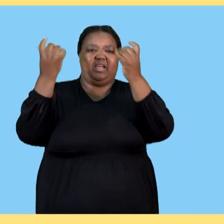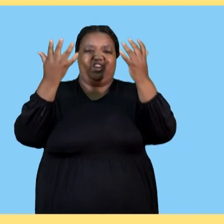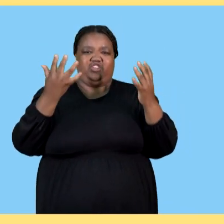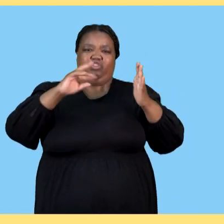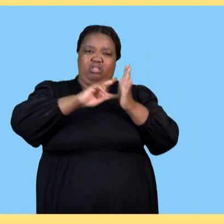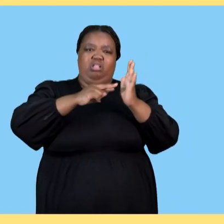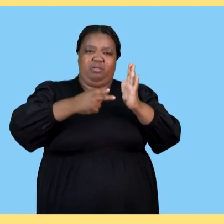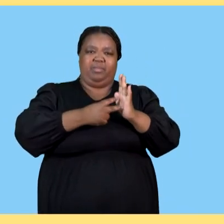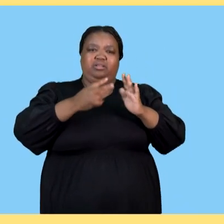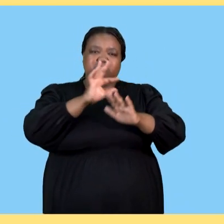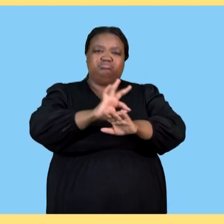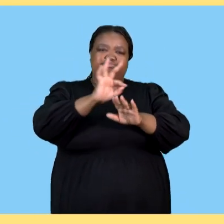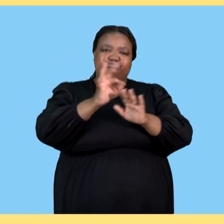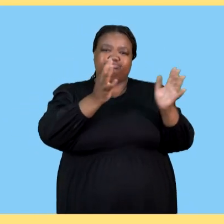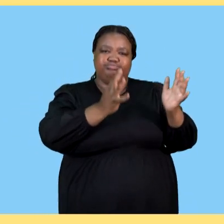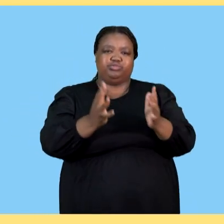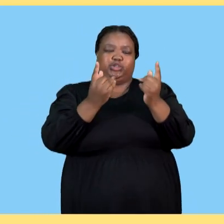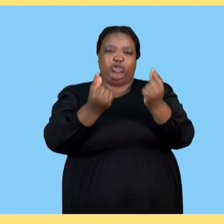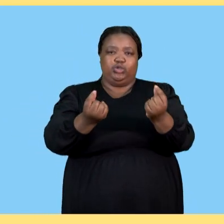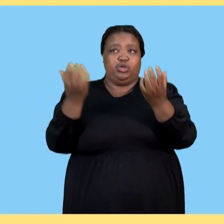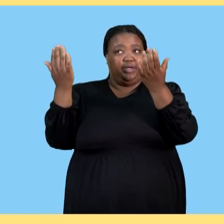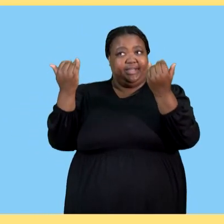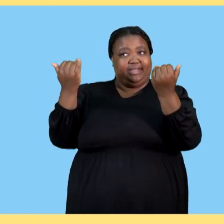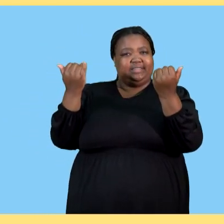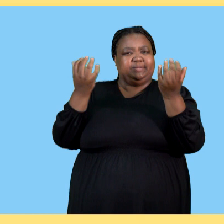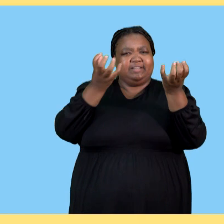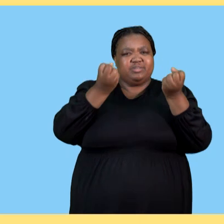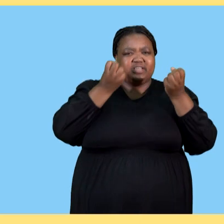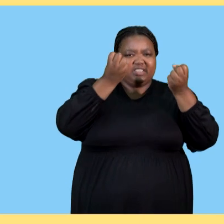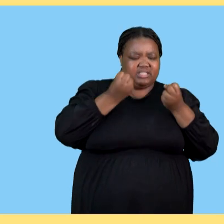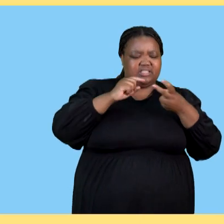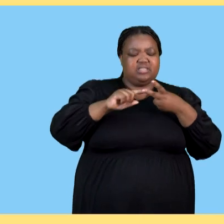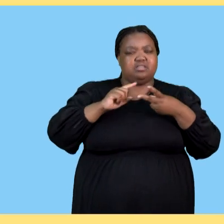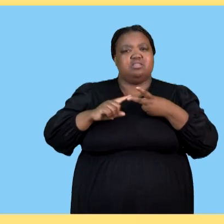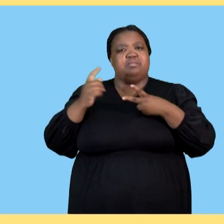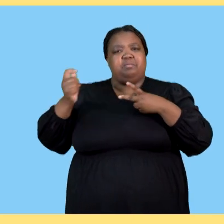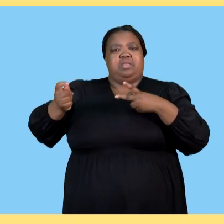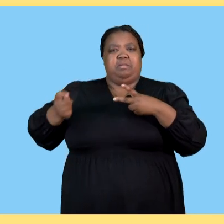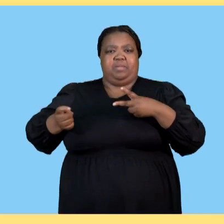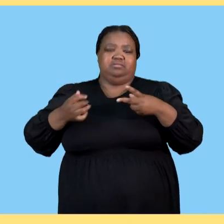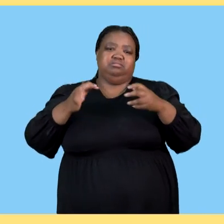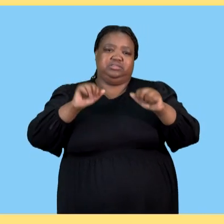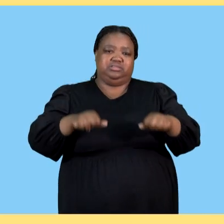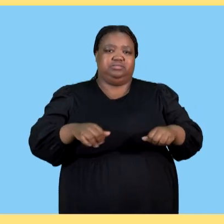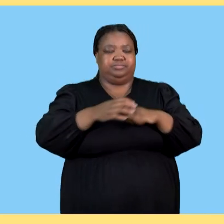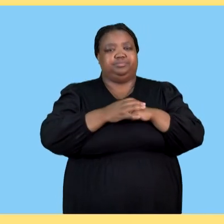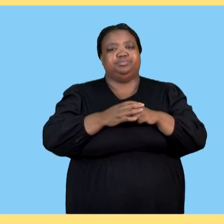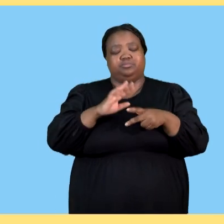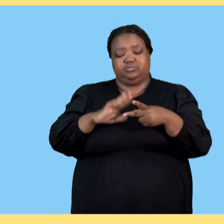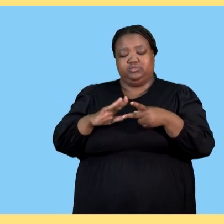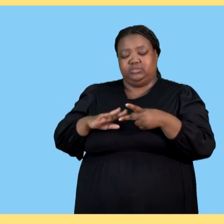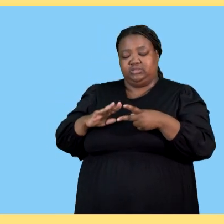would prepare a cash budget. A financial plan of expected receipts and payments. Number